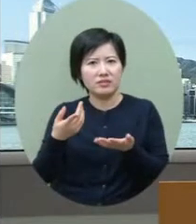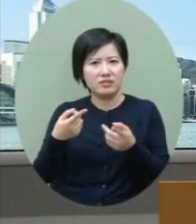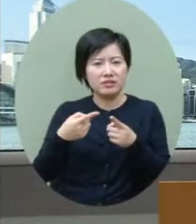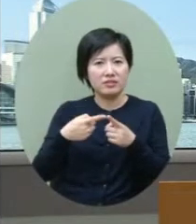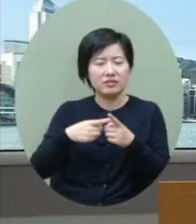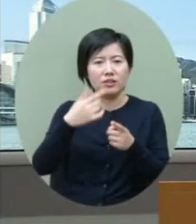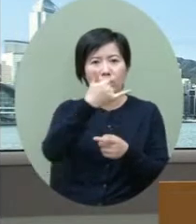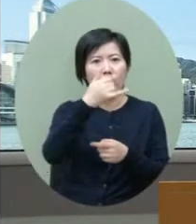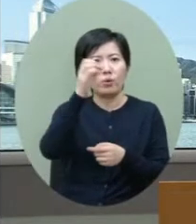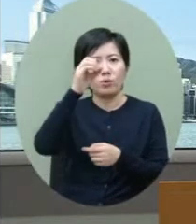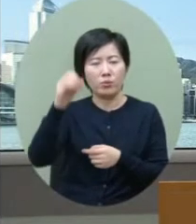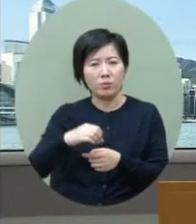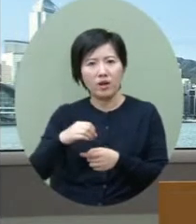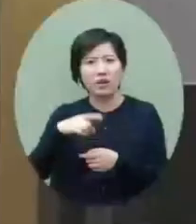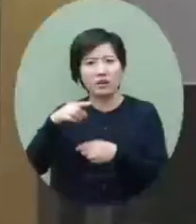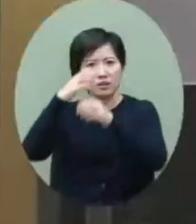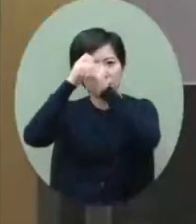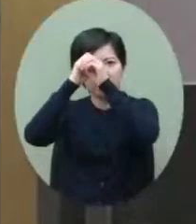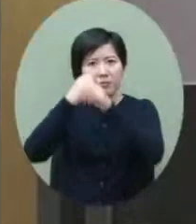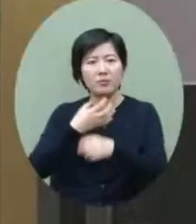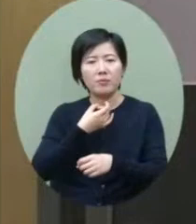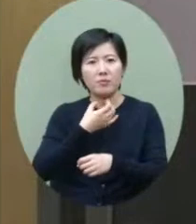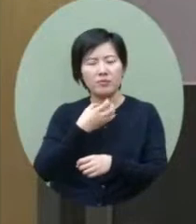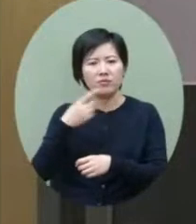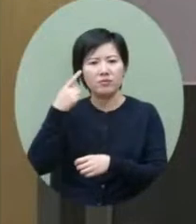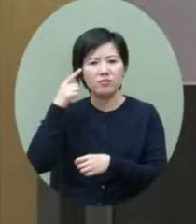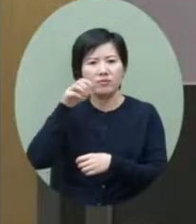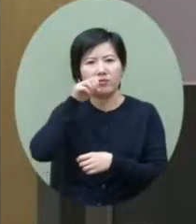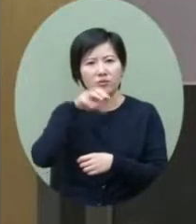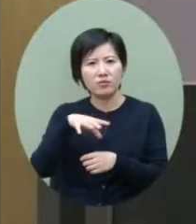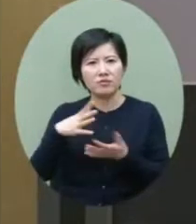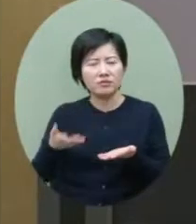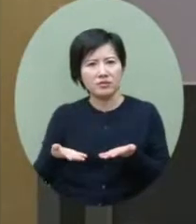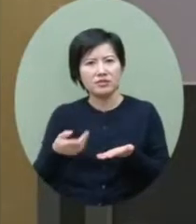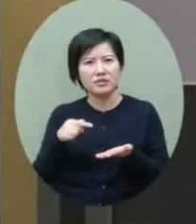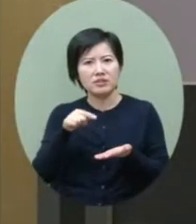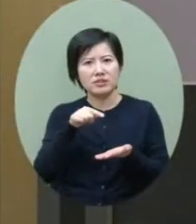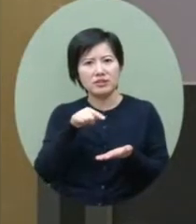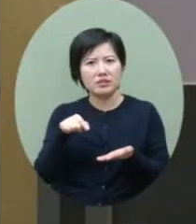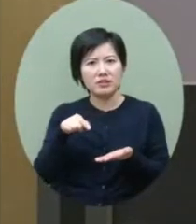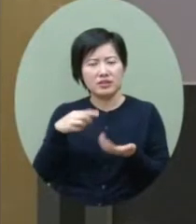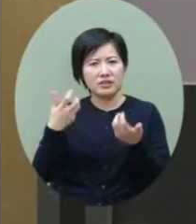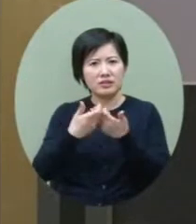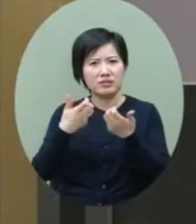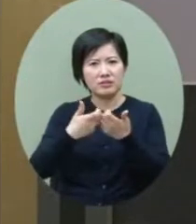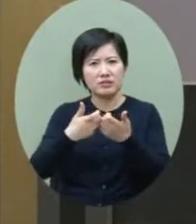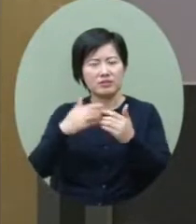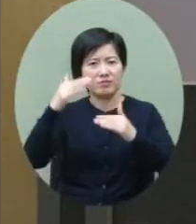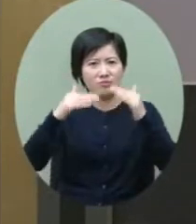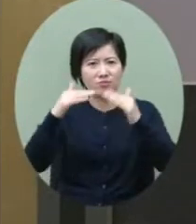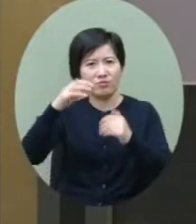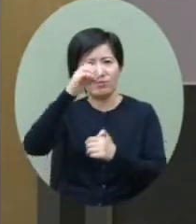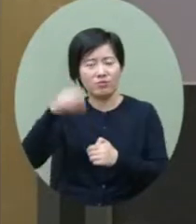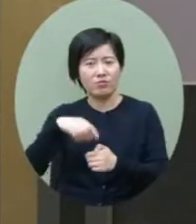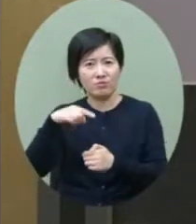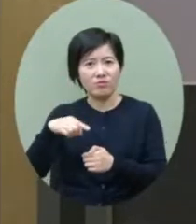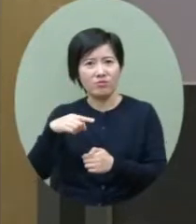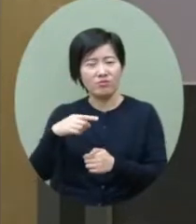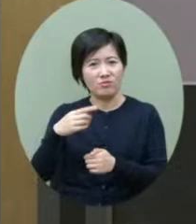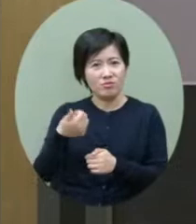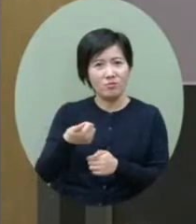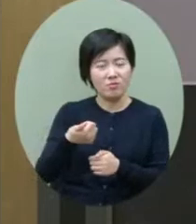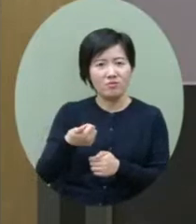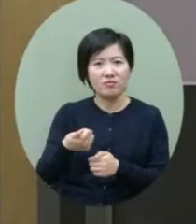$5,000, and 6% still haven't done the test. Dr. Chuang, do you think that this